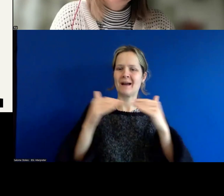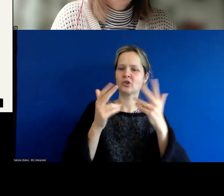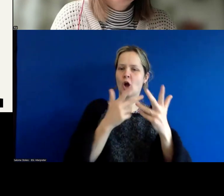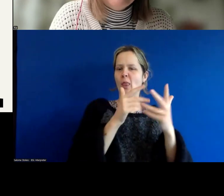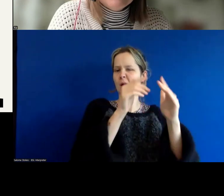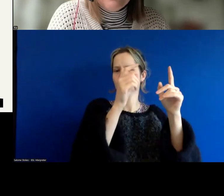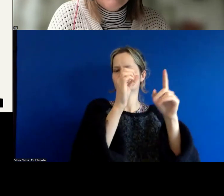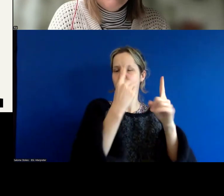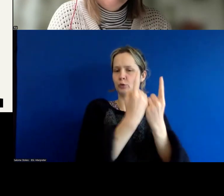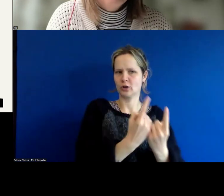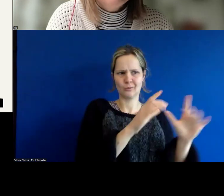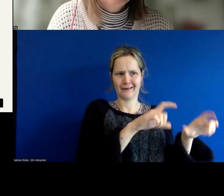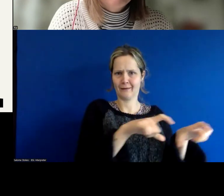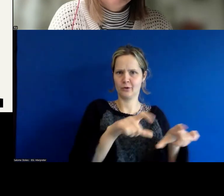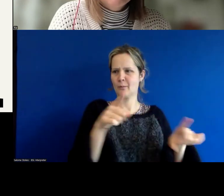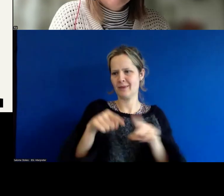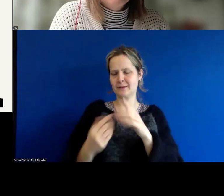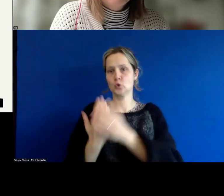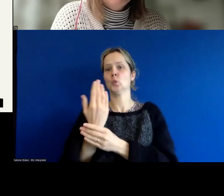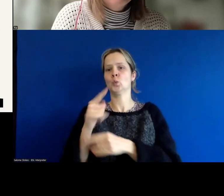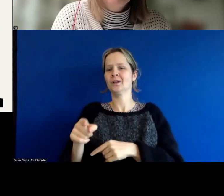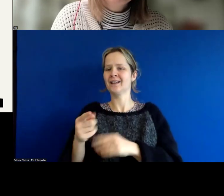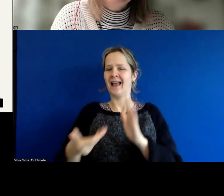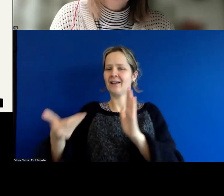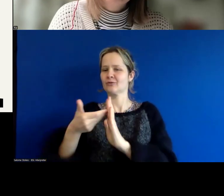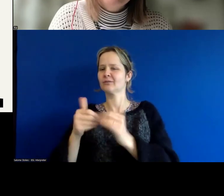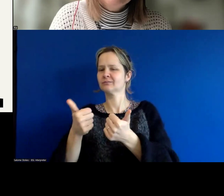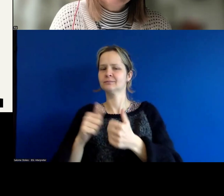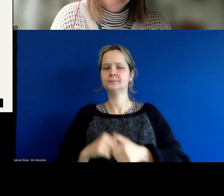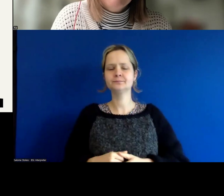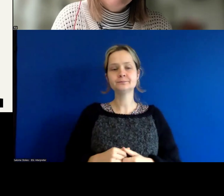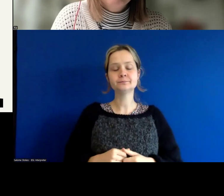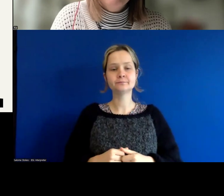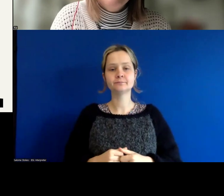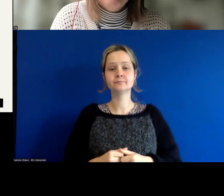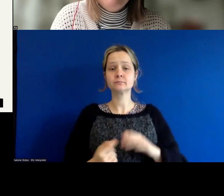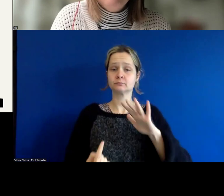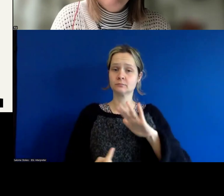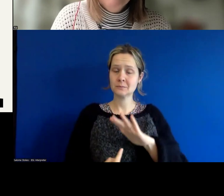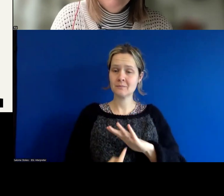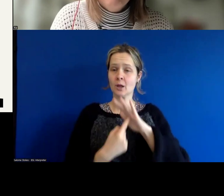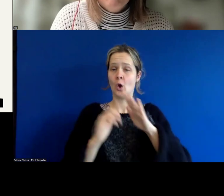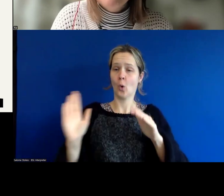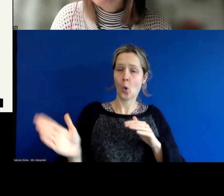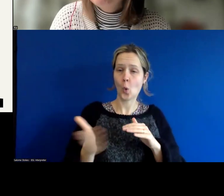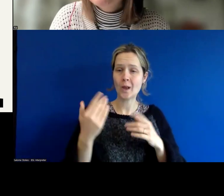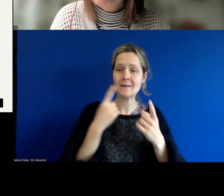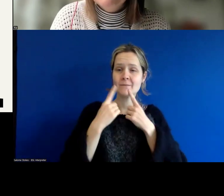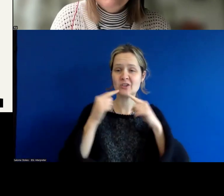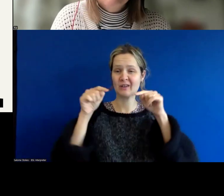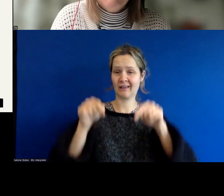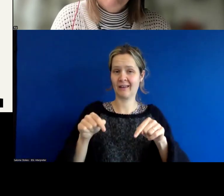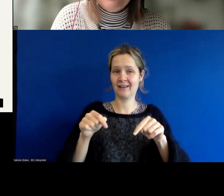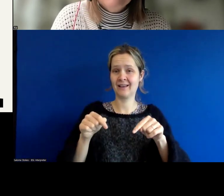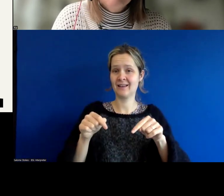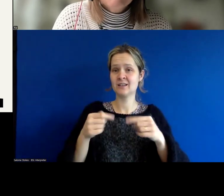In terms of data, it's important to confirm that all the data in the Explorer is publicly available. And what the Explorer does, it brings it